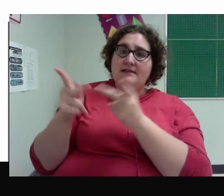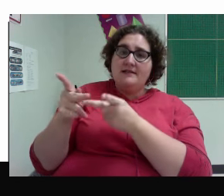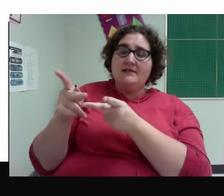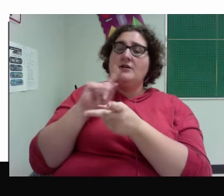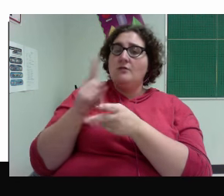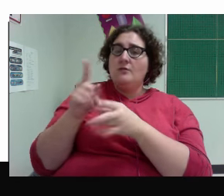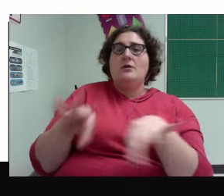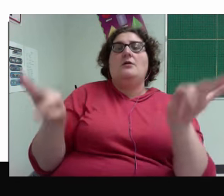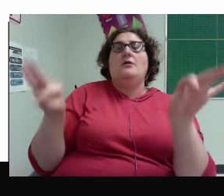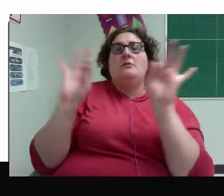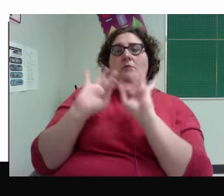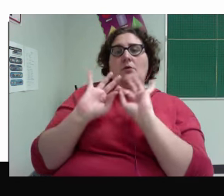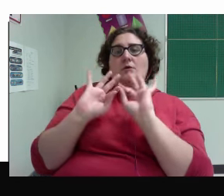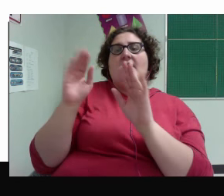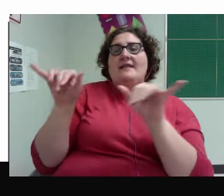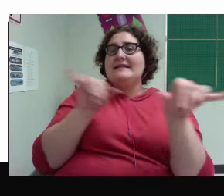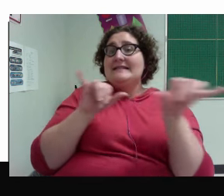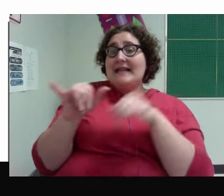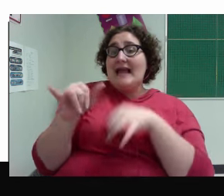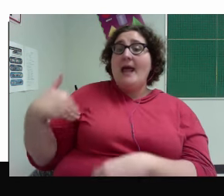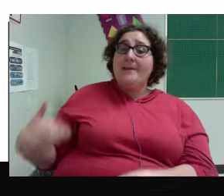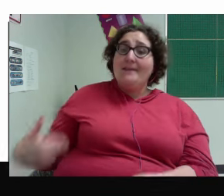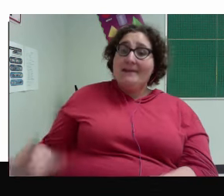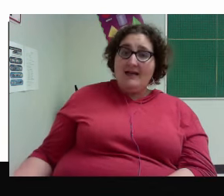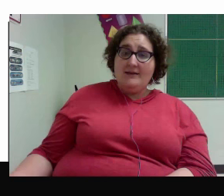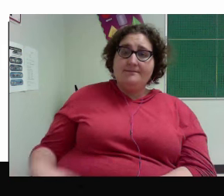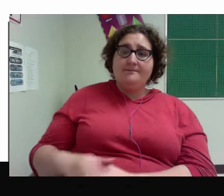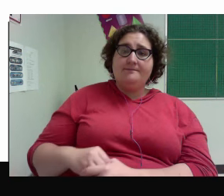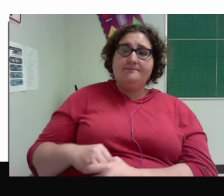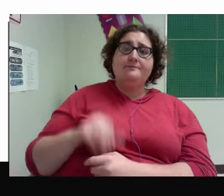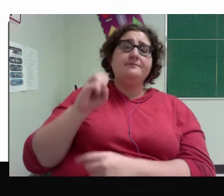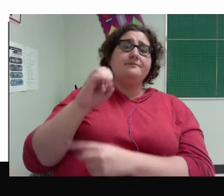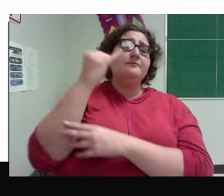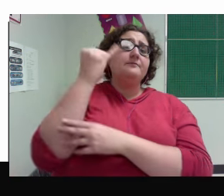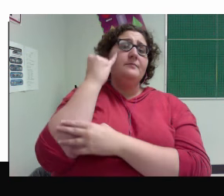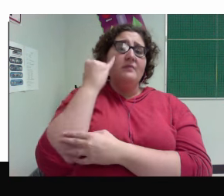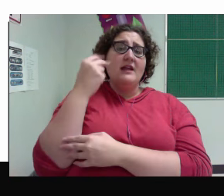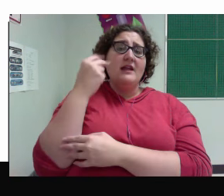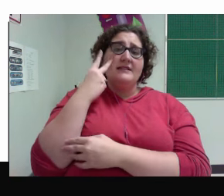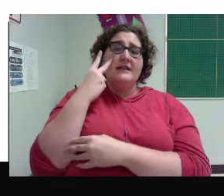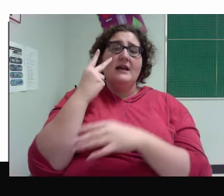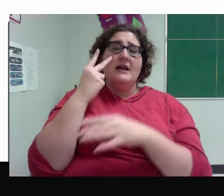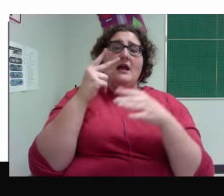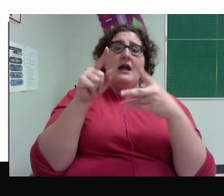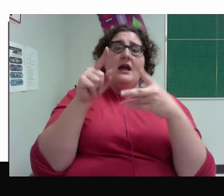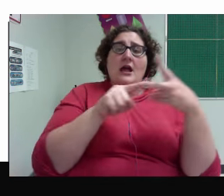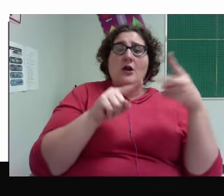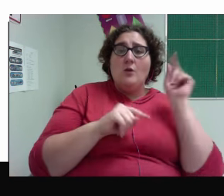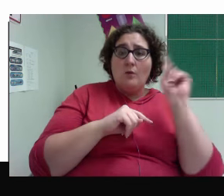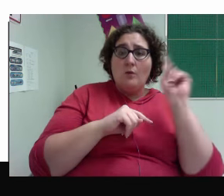positions, and they're on the same side of the transversal. So if I'm looking at angle 1,